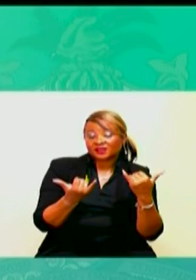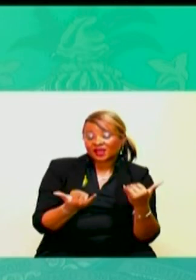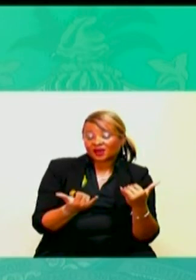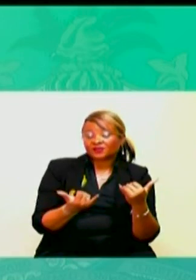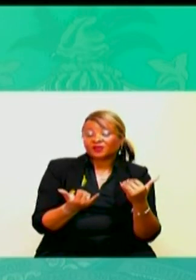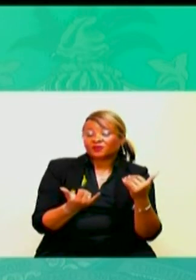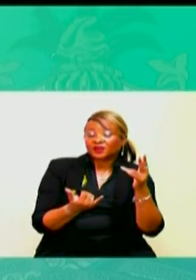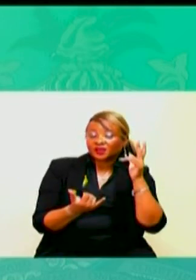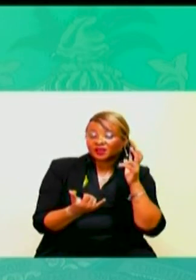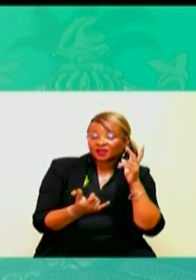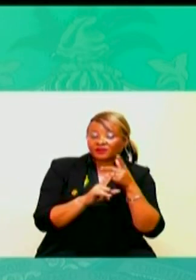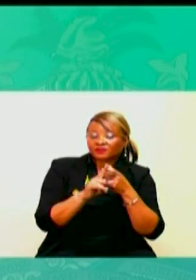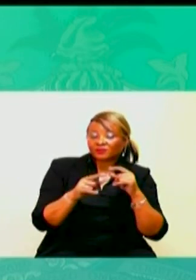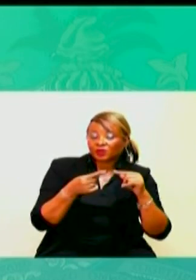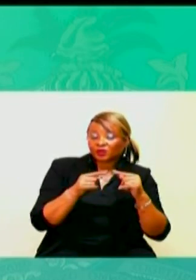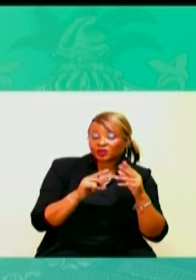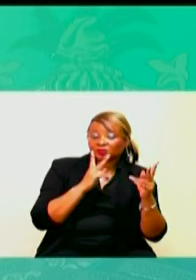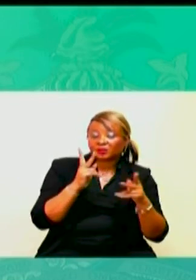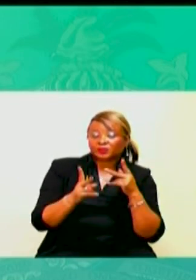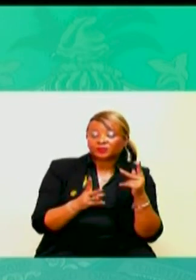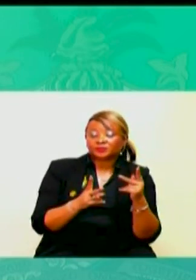people or the hurting people.